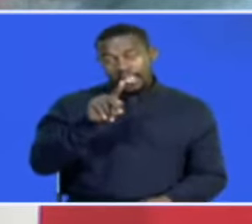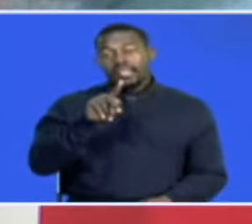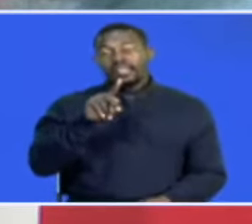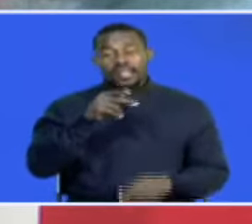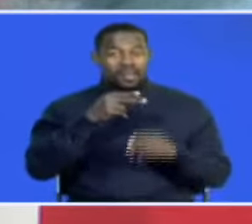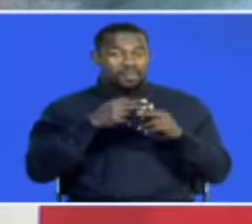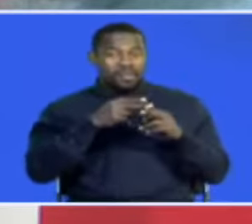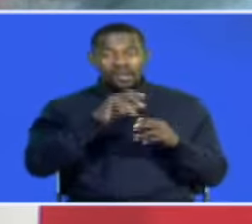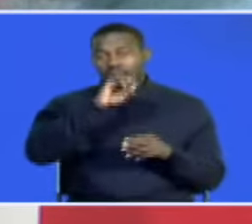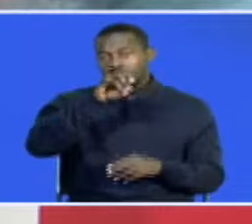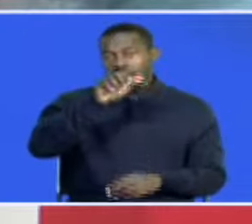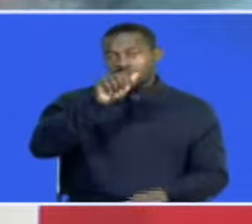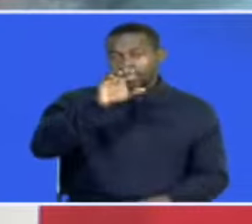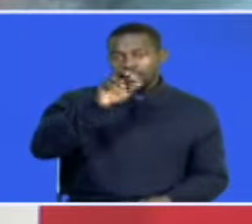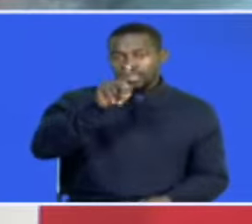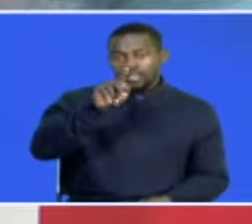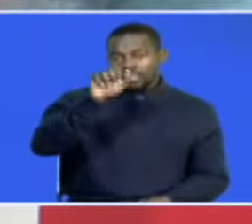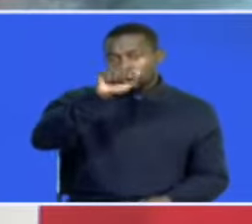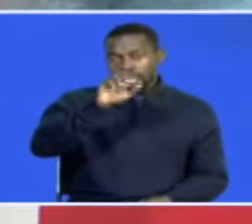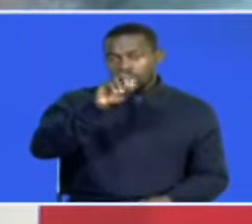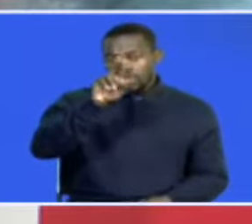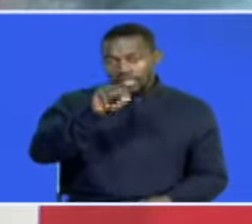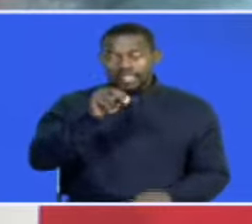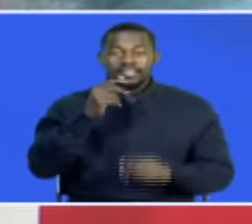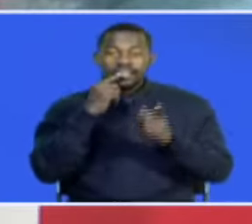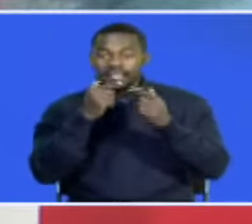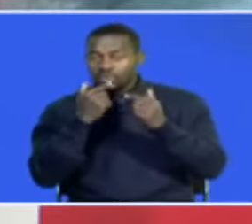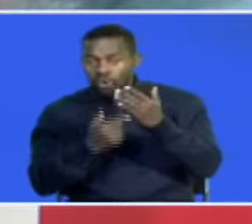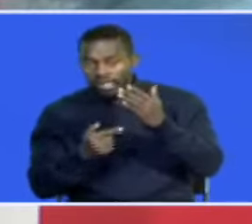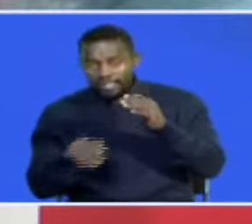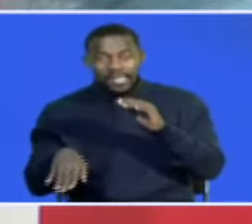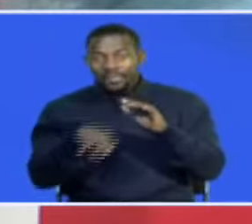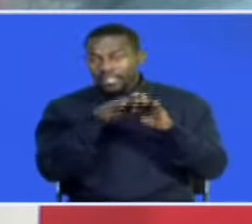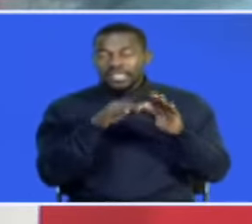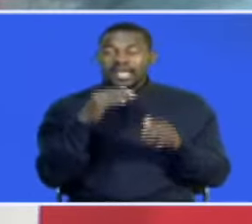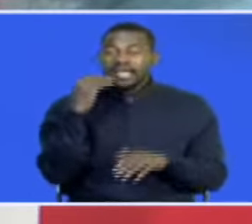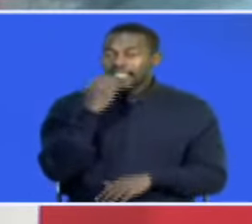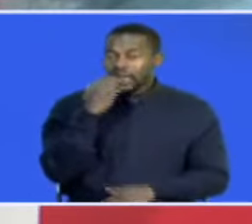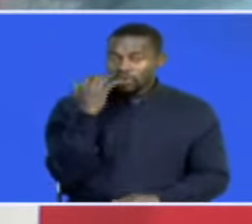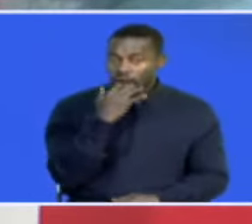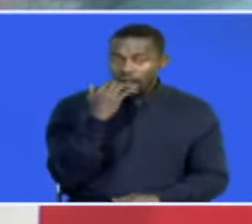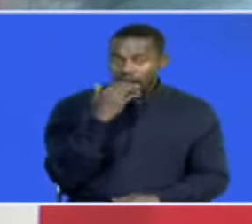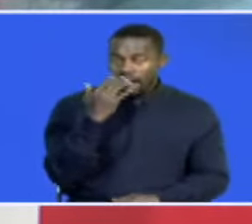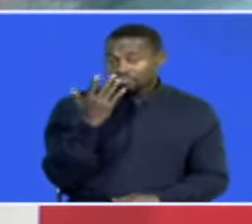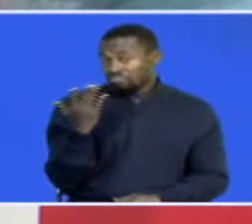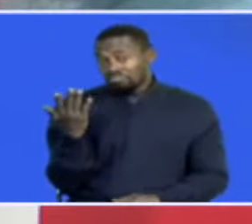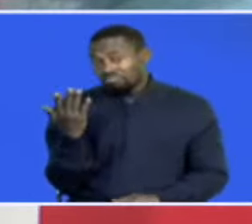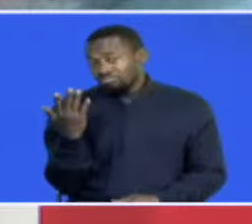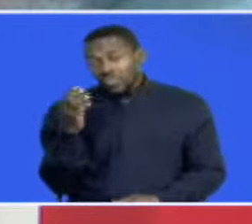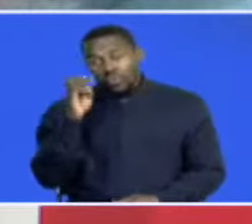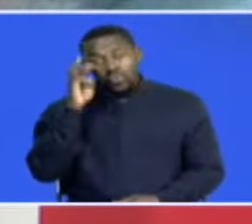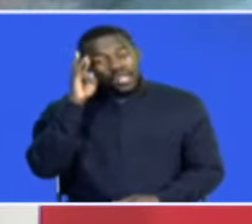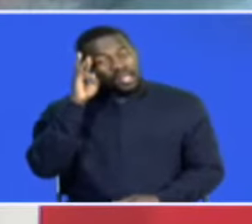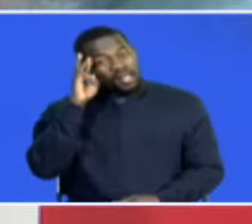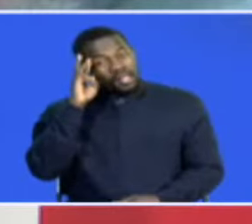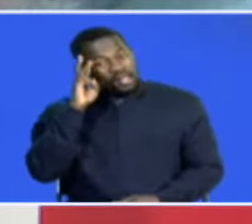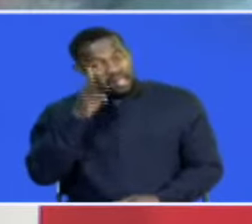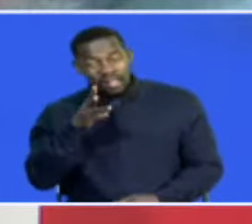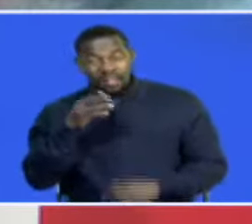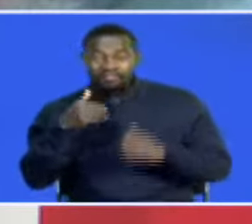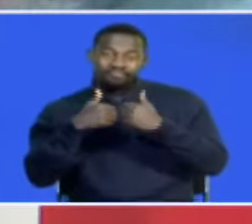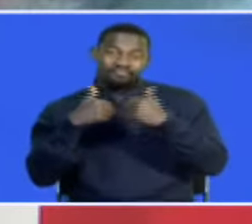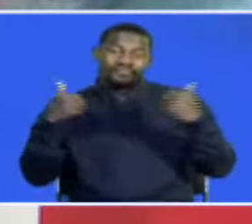Archbishop Jackson Ole Sapit, insists that the impeachment of Deputy President Rigathi Gachagua will set a bad precedent for the